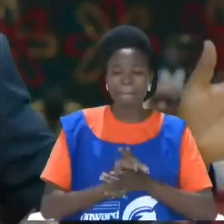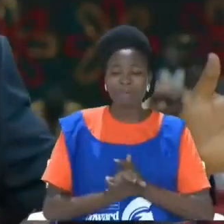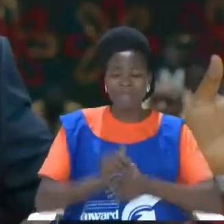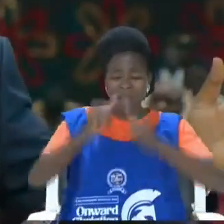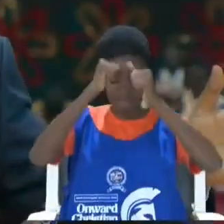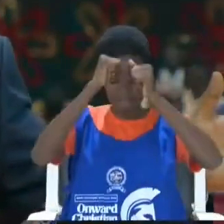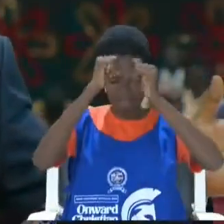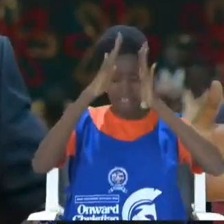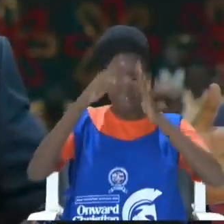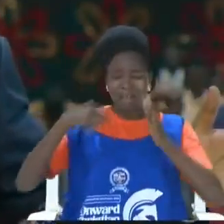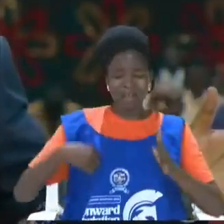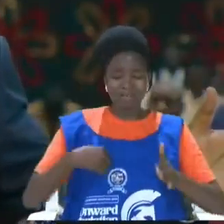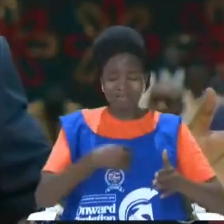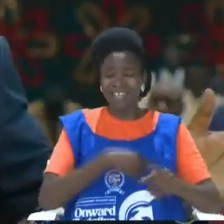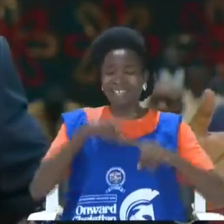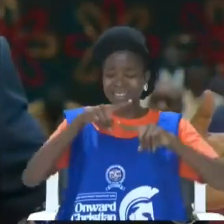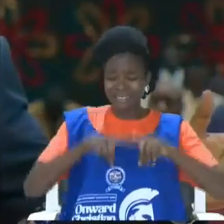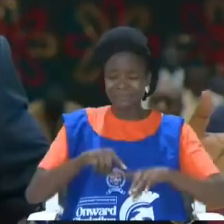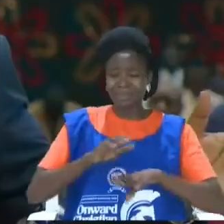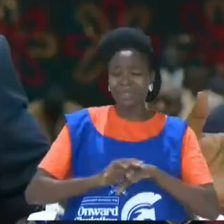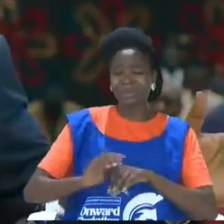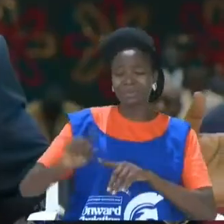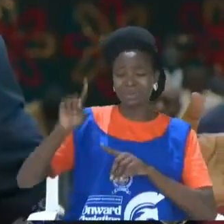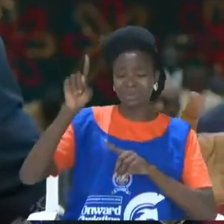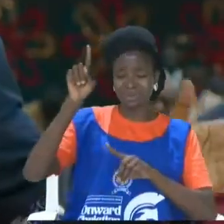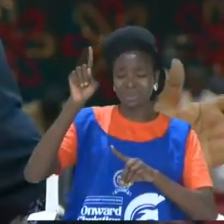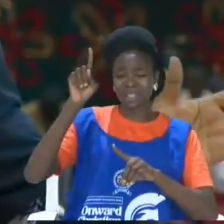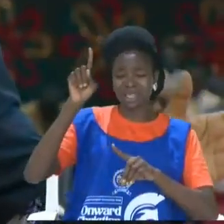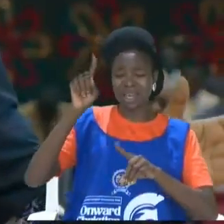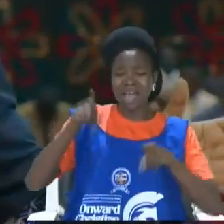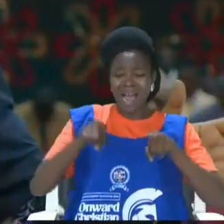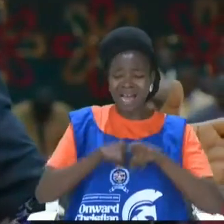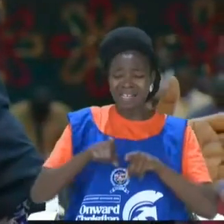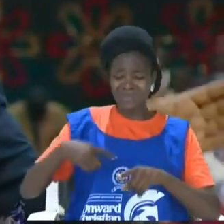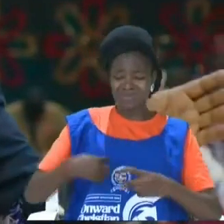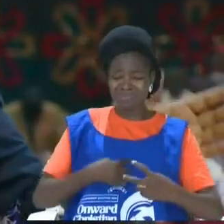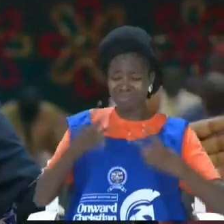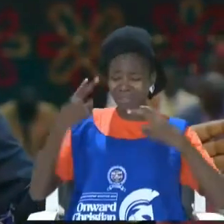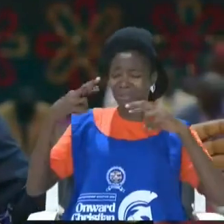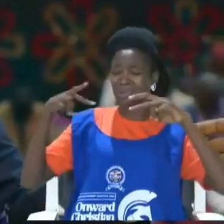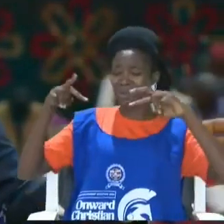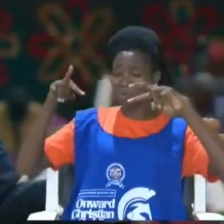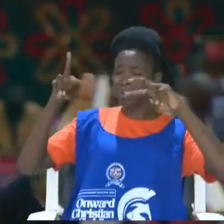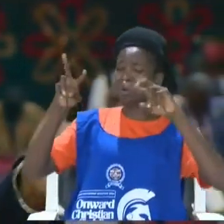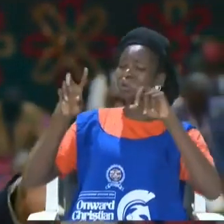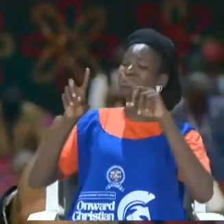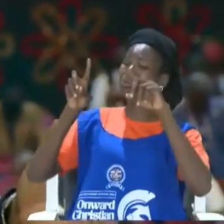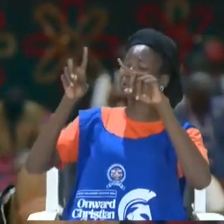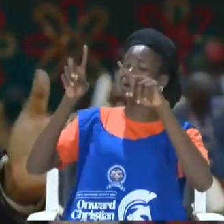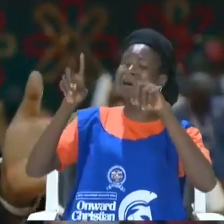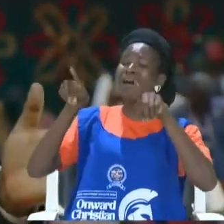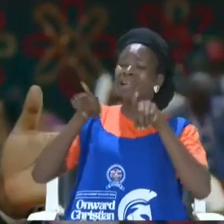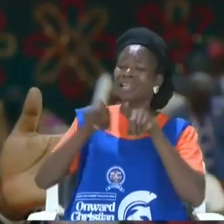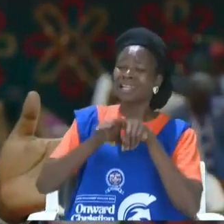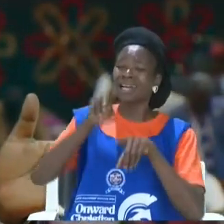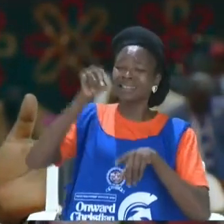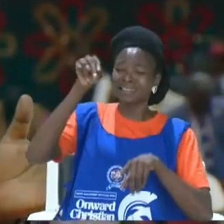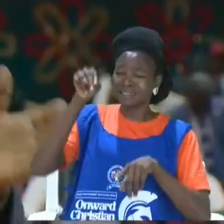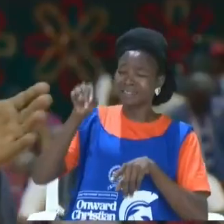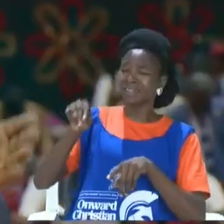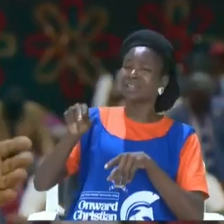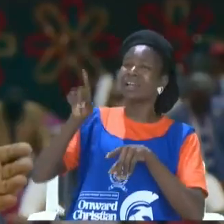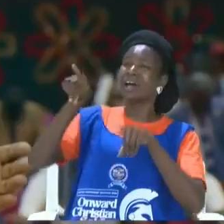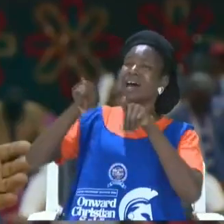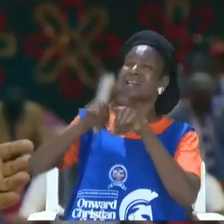Father, we are depending on You. As we look upon You, like the maid looks at